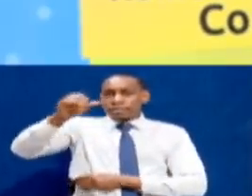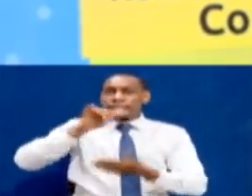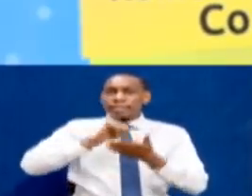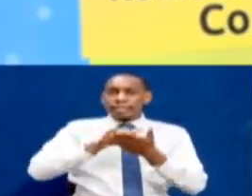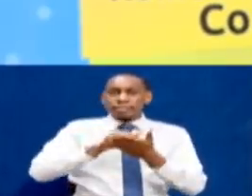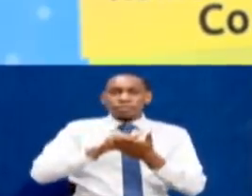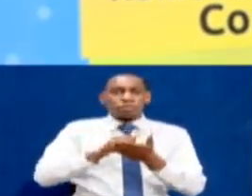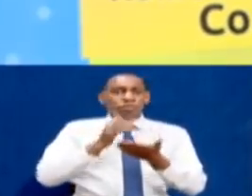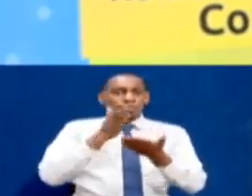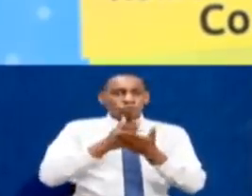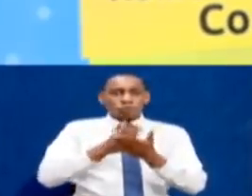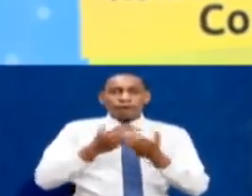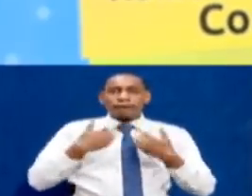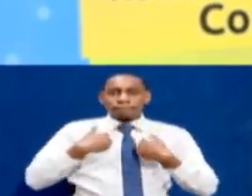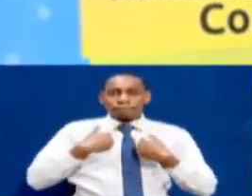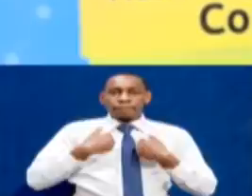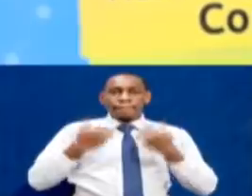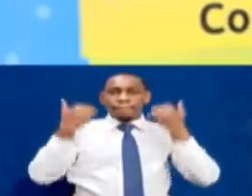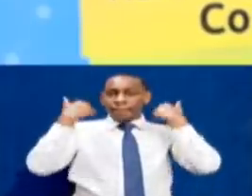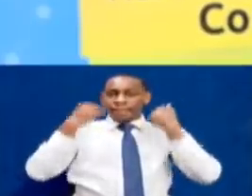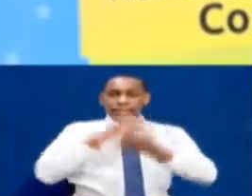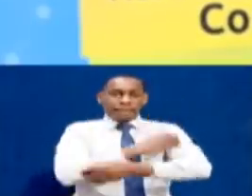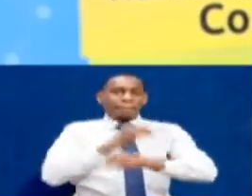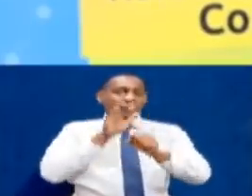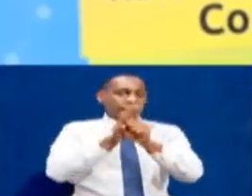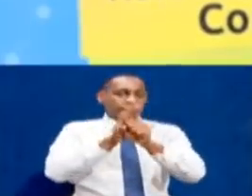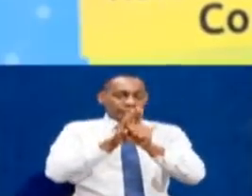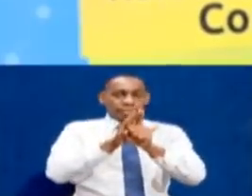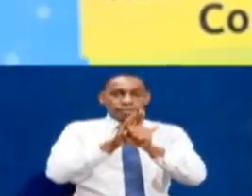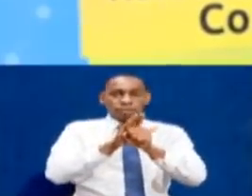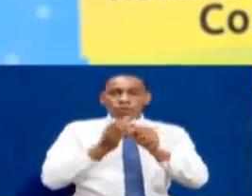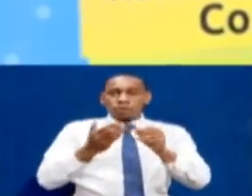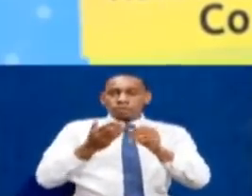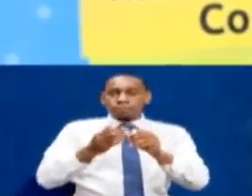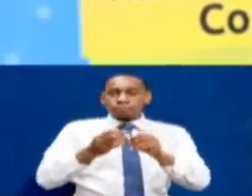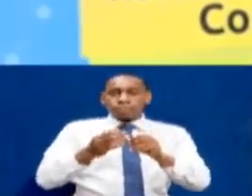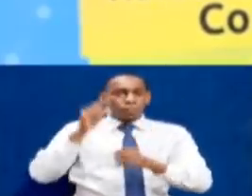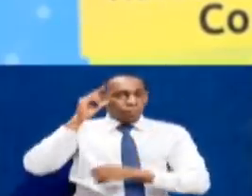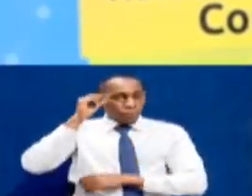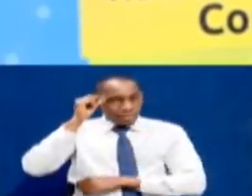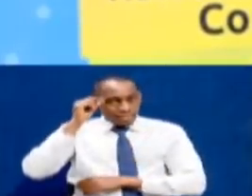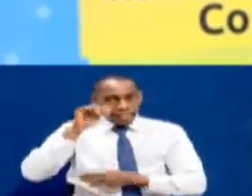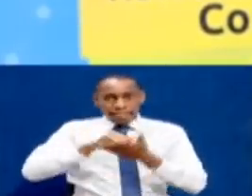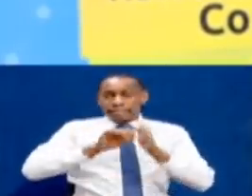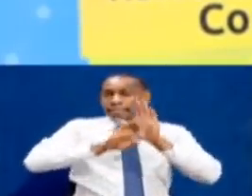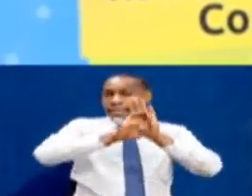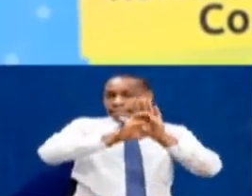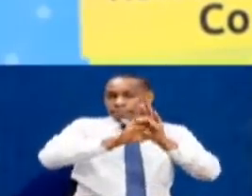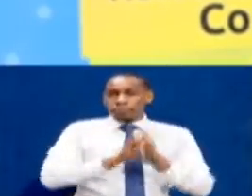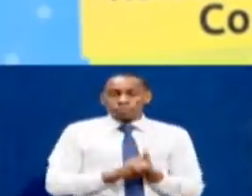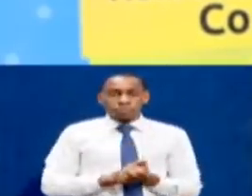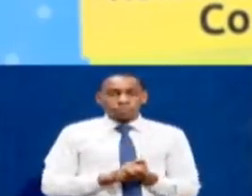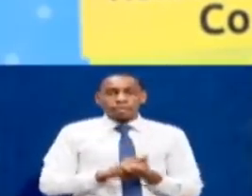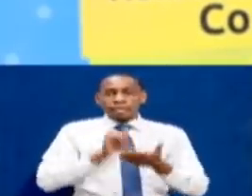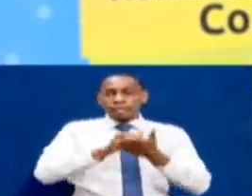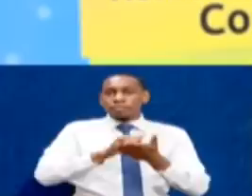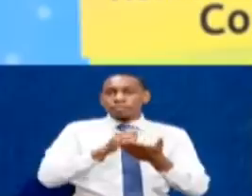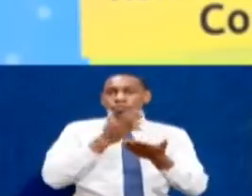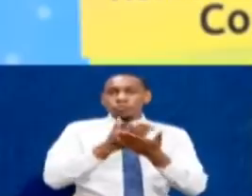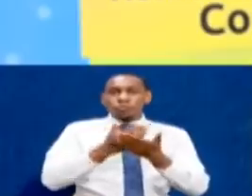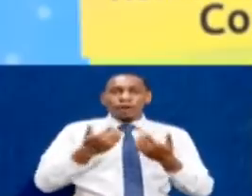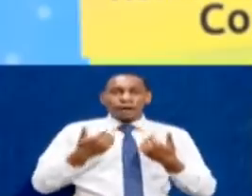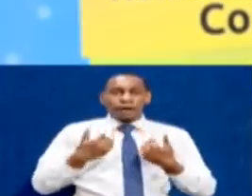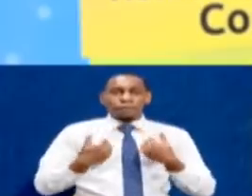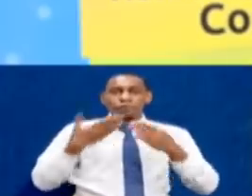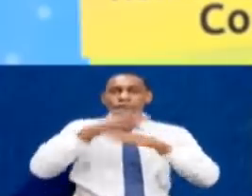who have already got a higher capacity than this, Mombasa being an example, that has already got